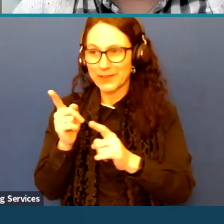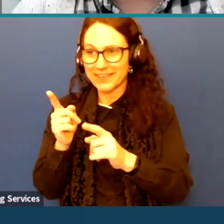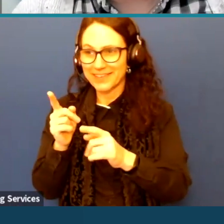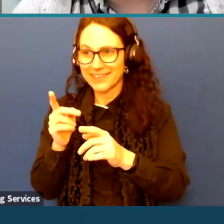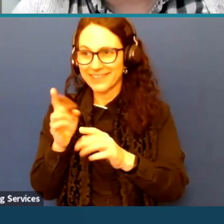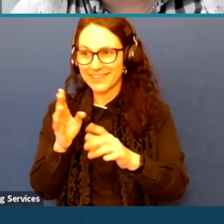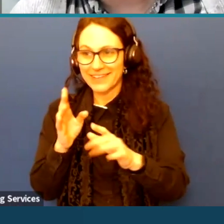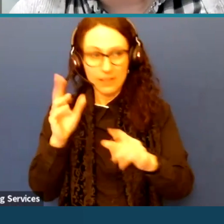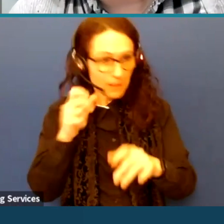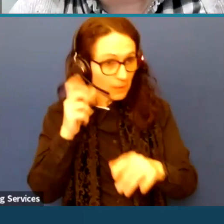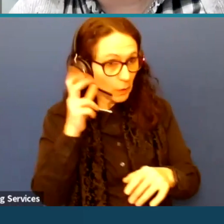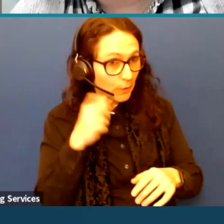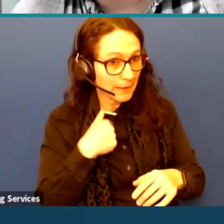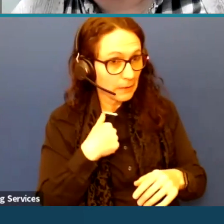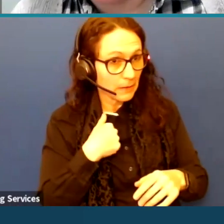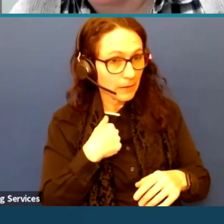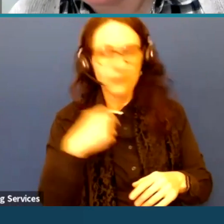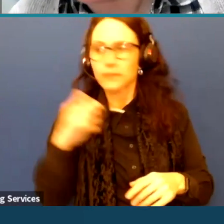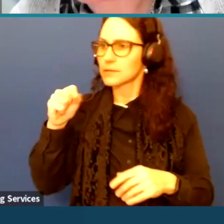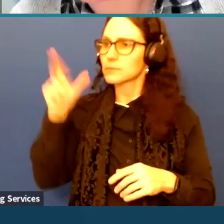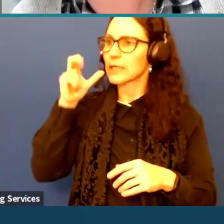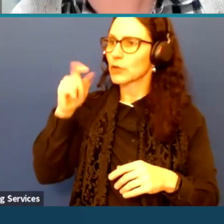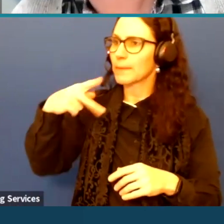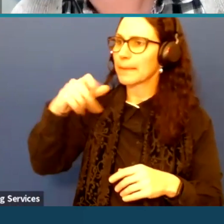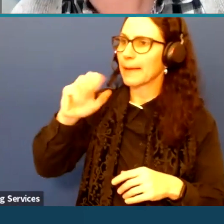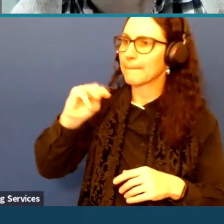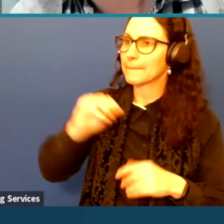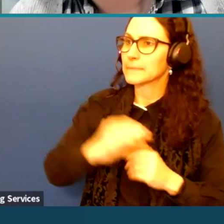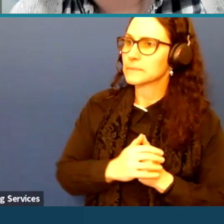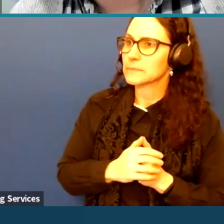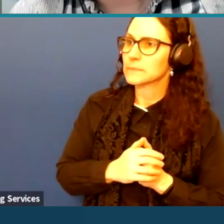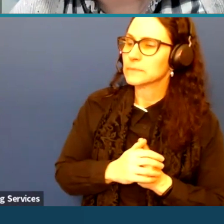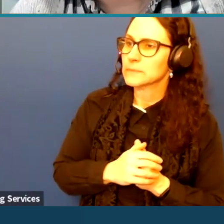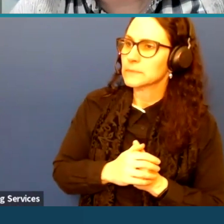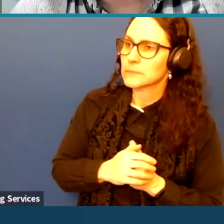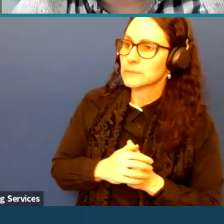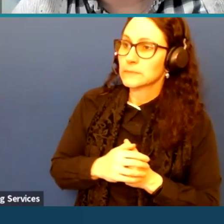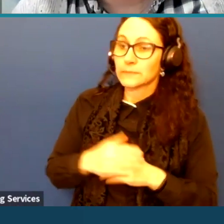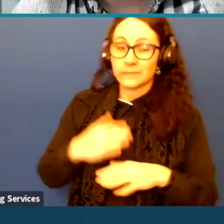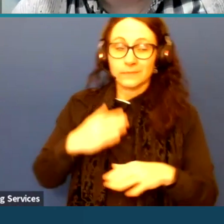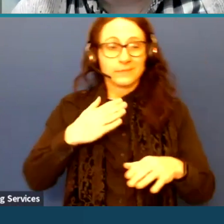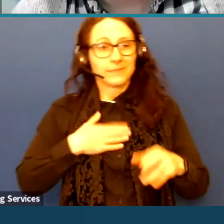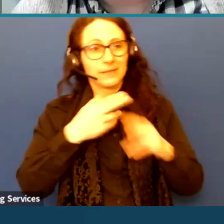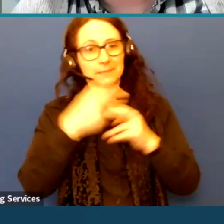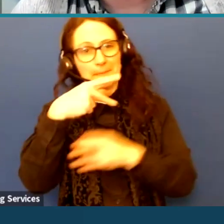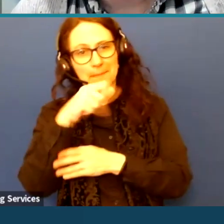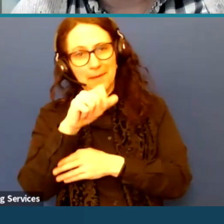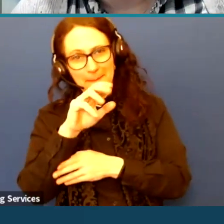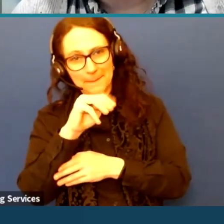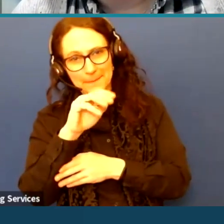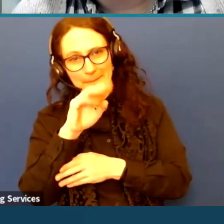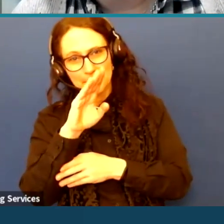Can you hear me? Yes, we can hear you, Pam. Okay. My name is Pam Berman. I